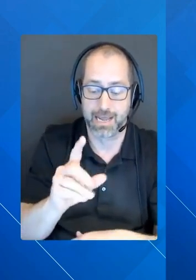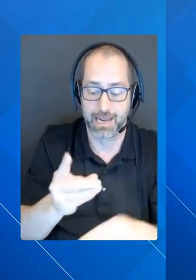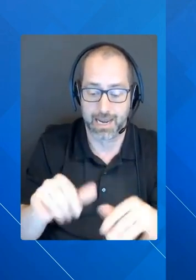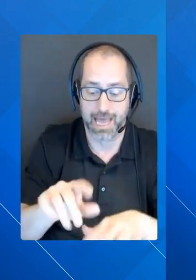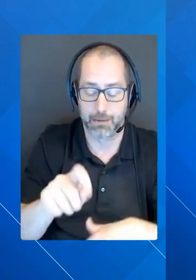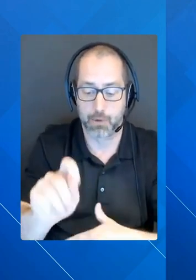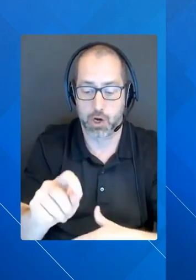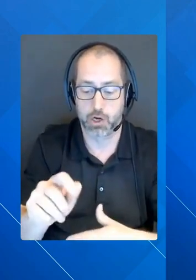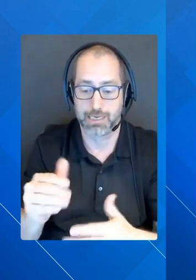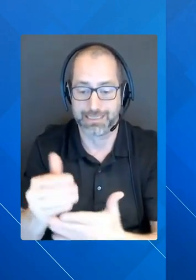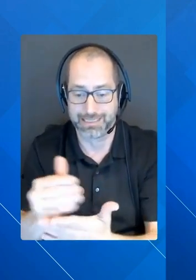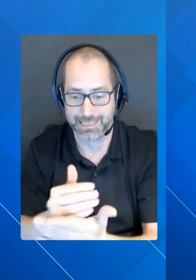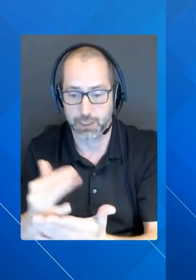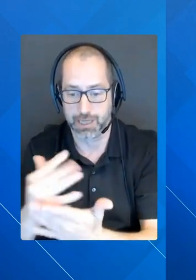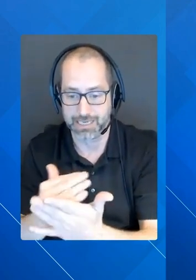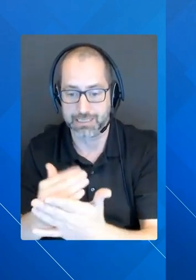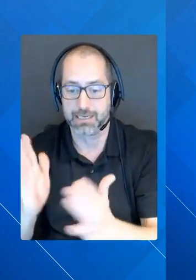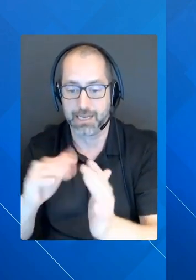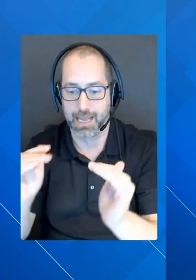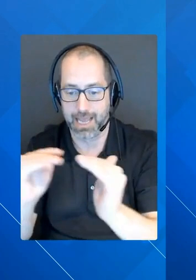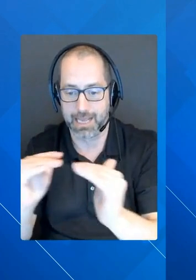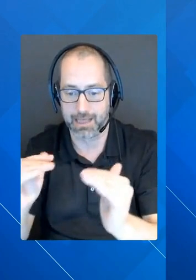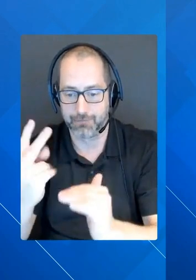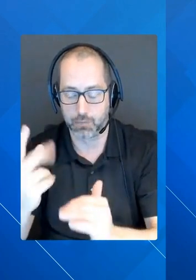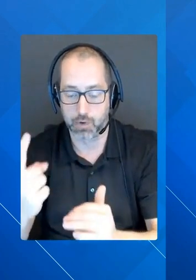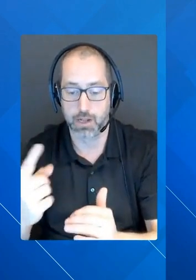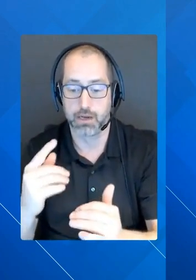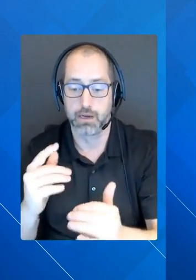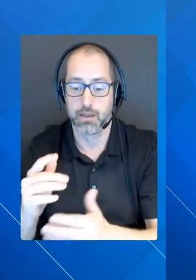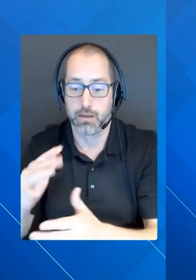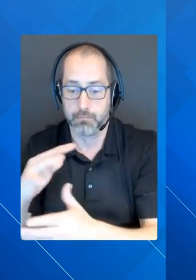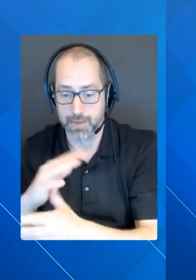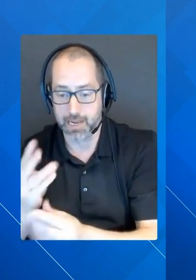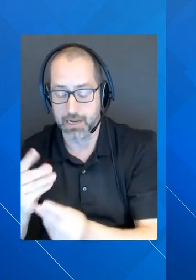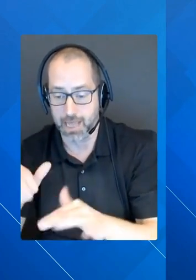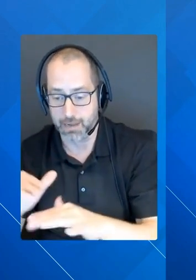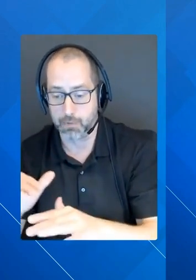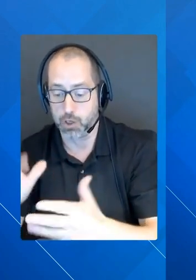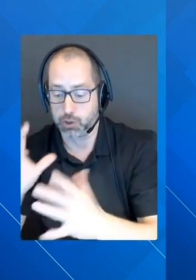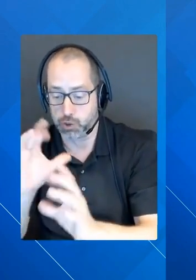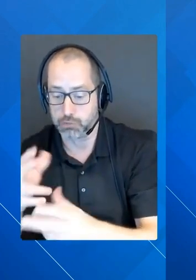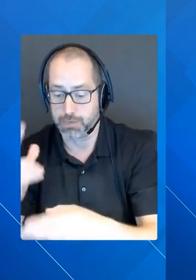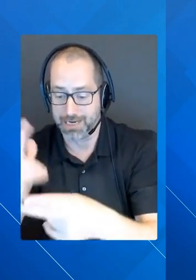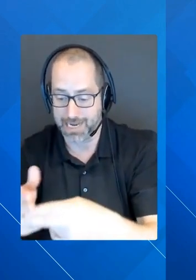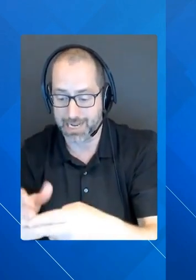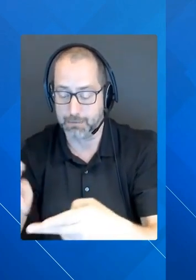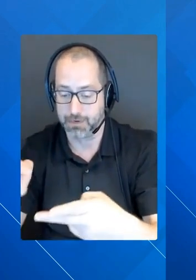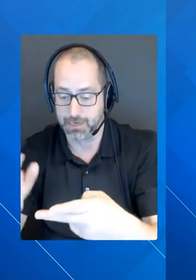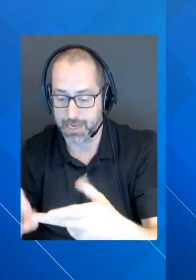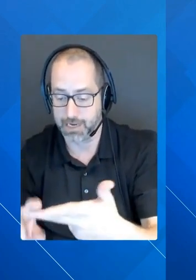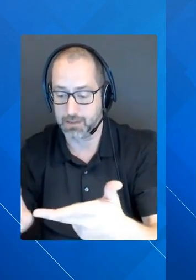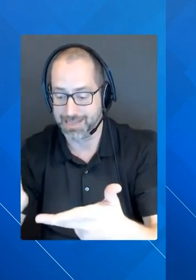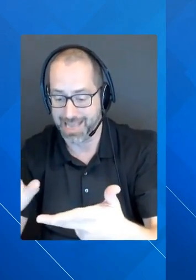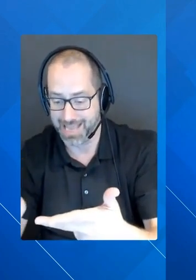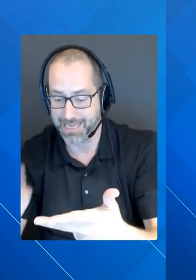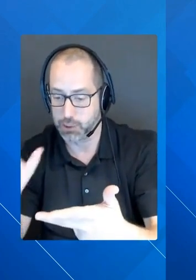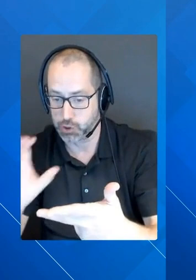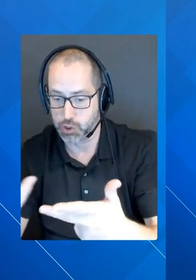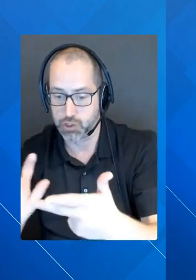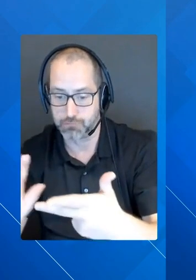1. Main landmark. Search by name, title, or company edit search blank.